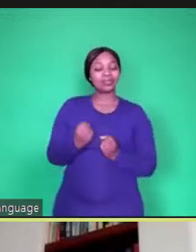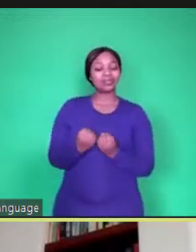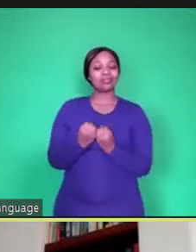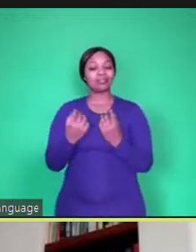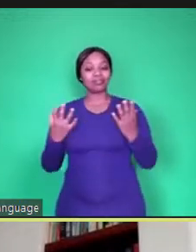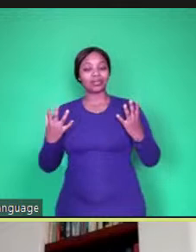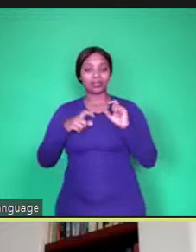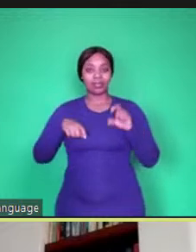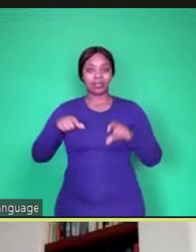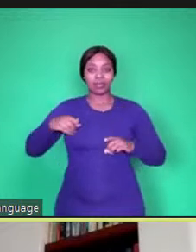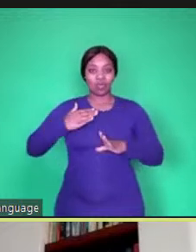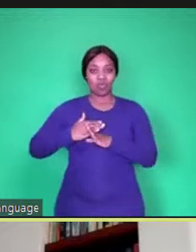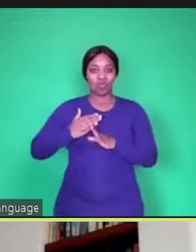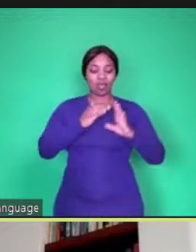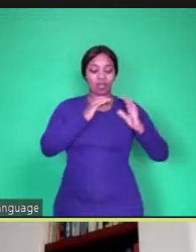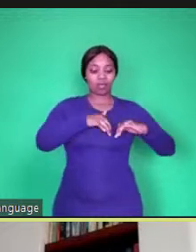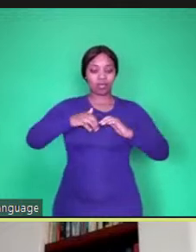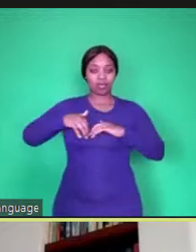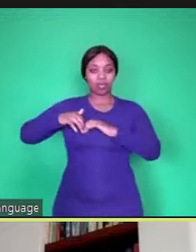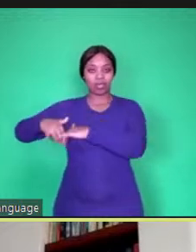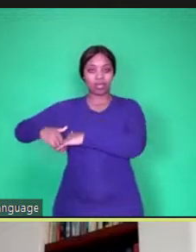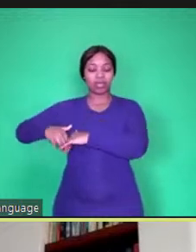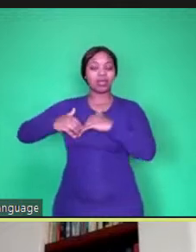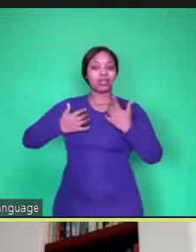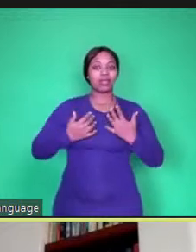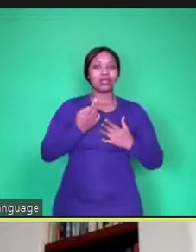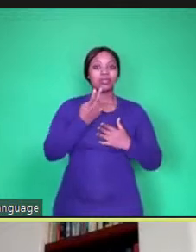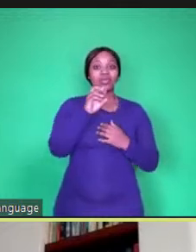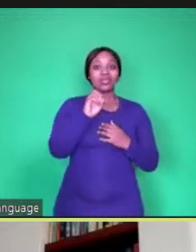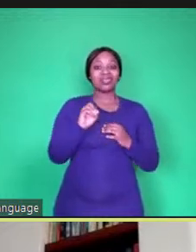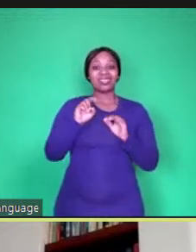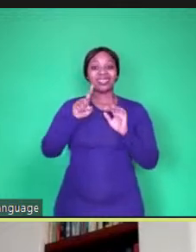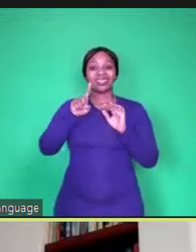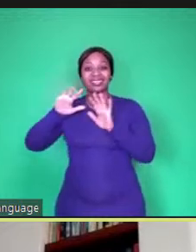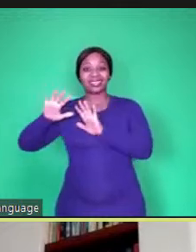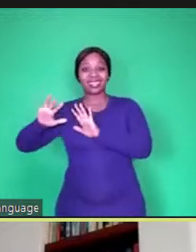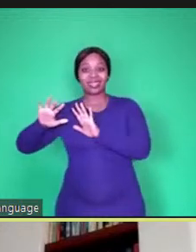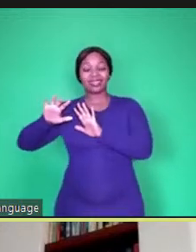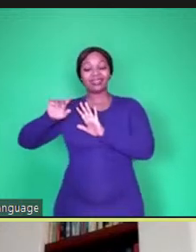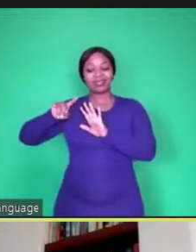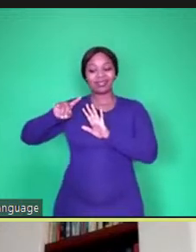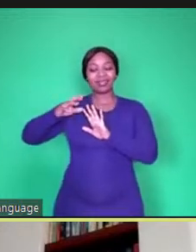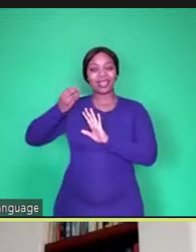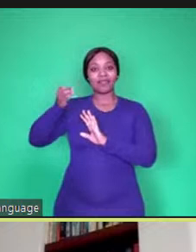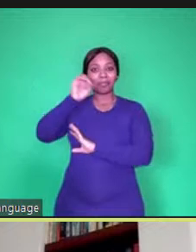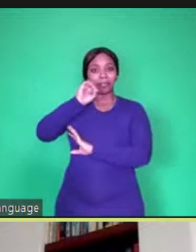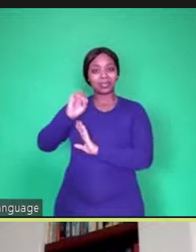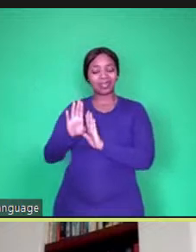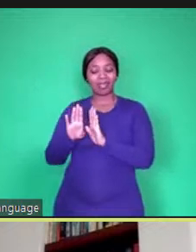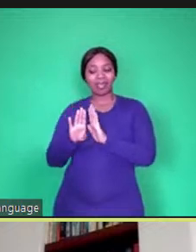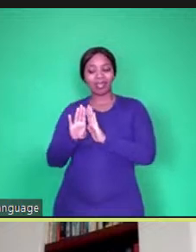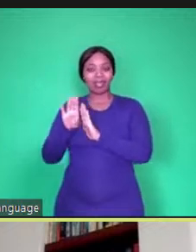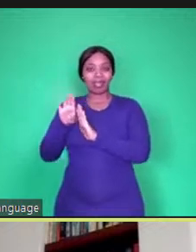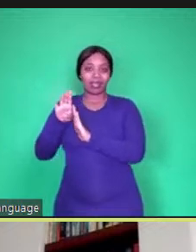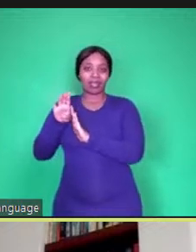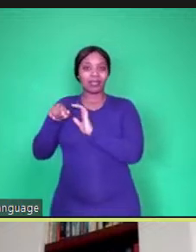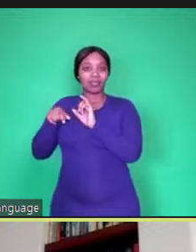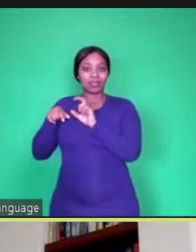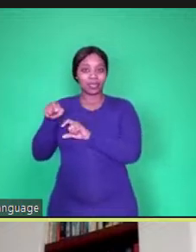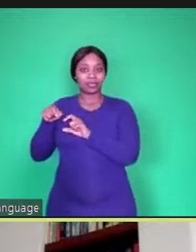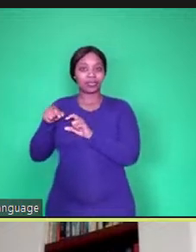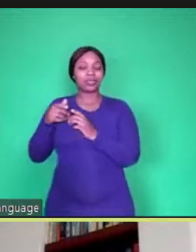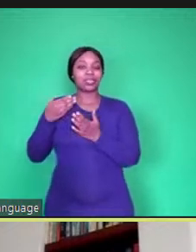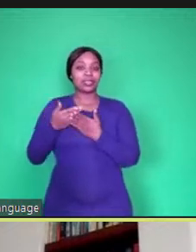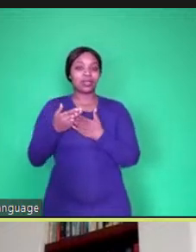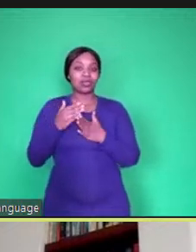of unemployment. So 2010, there's a precipitous decline in labor migration before labor migration